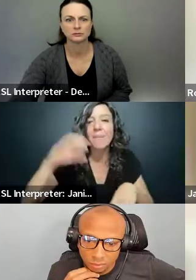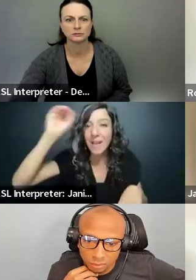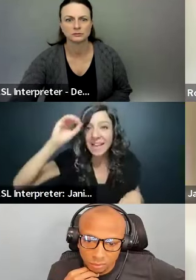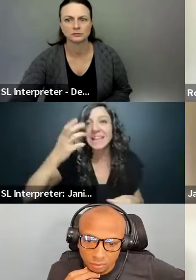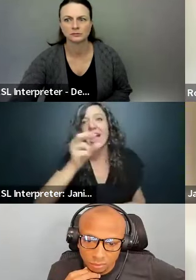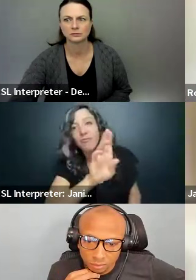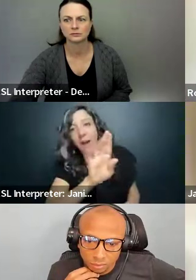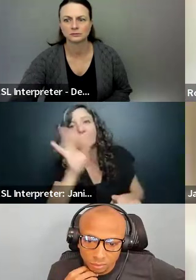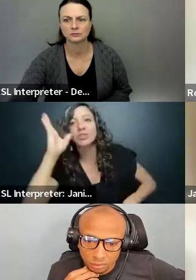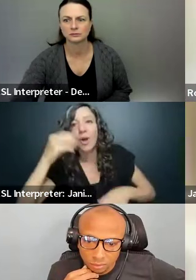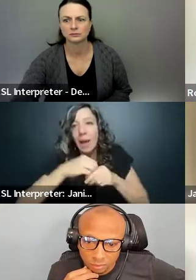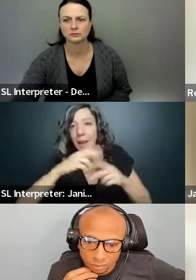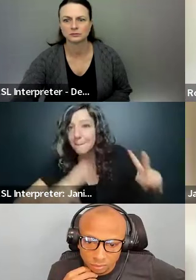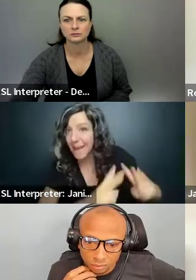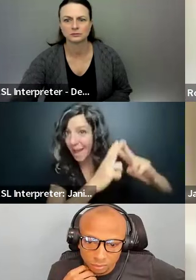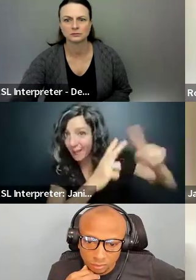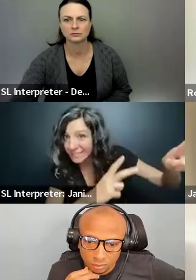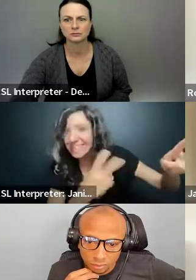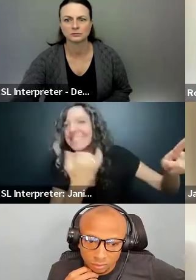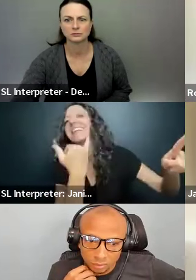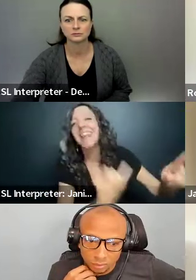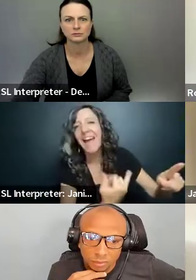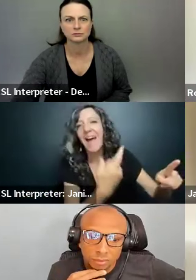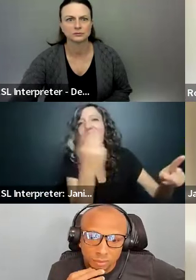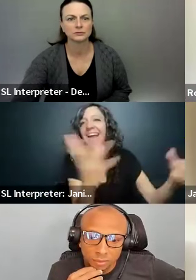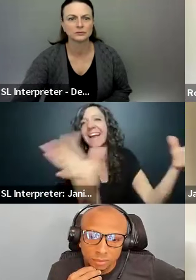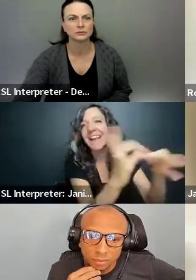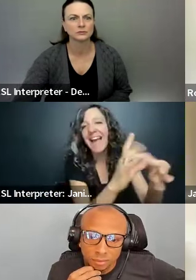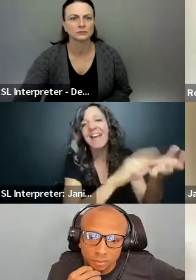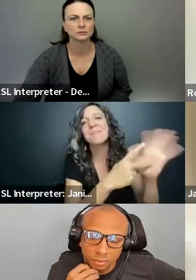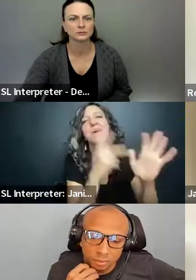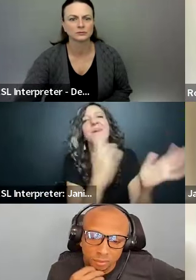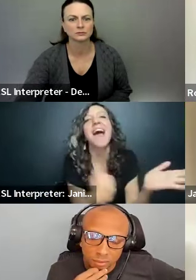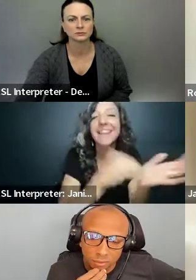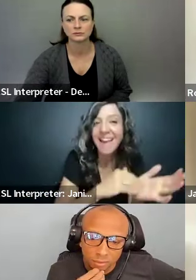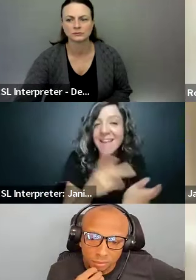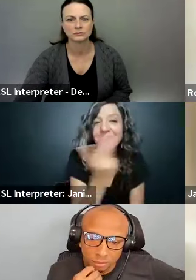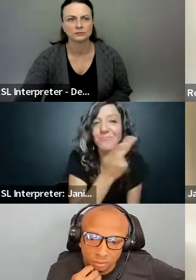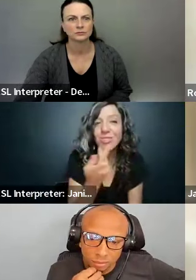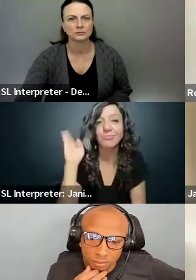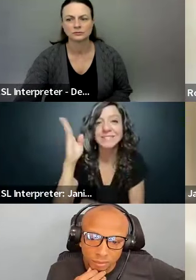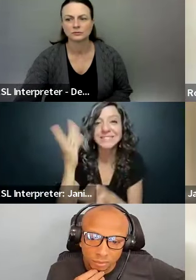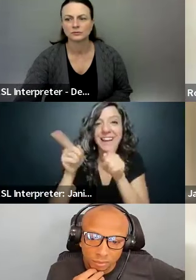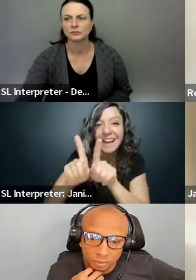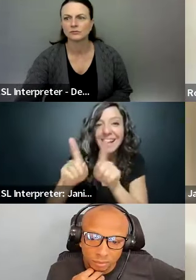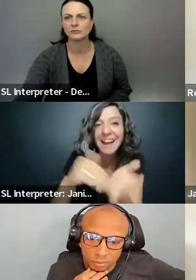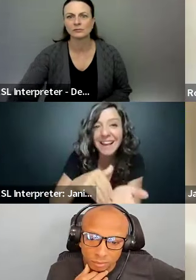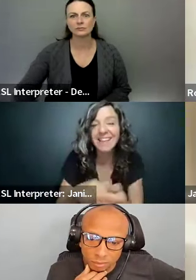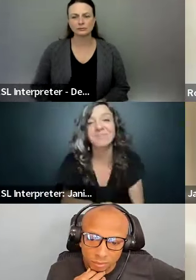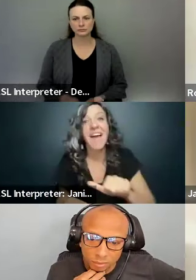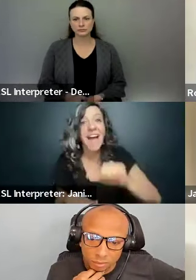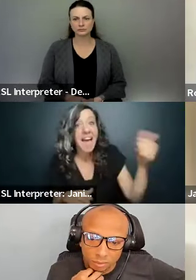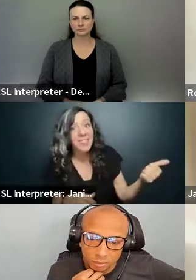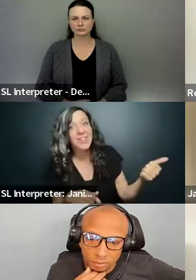in Paris. So now they connected and they're doing something again. Another success story is